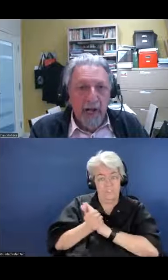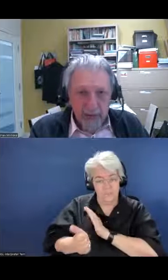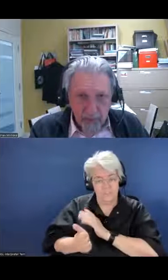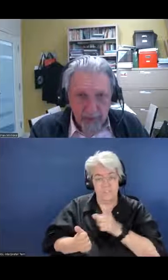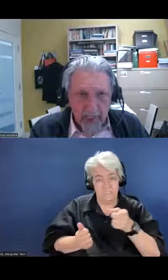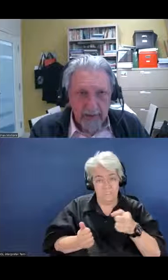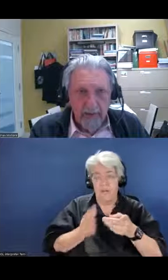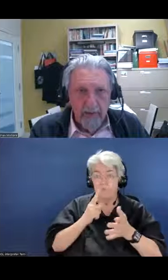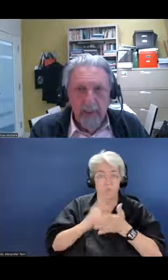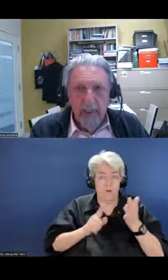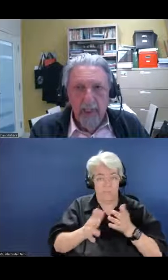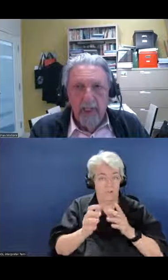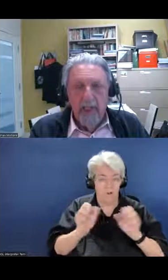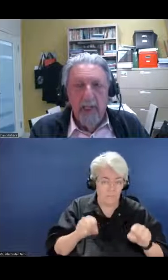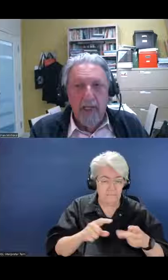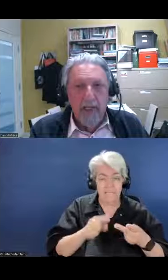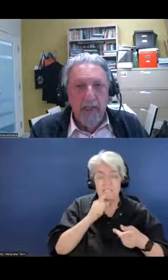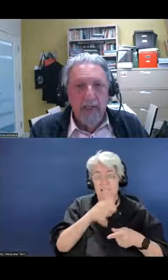They are suicidal.